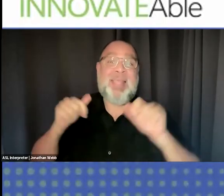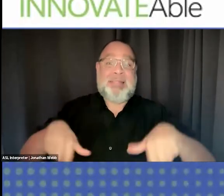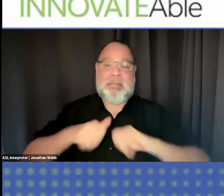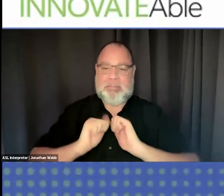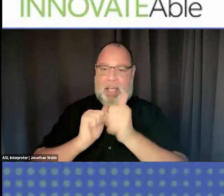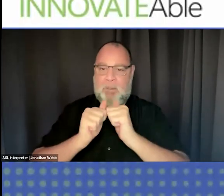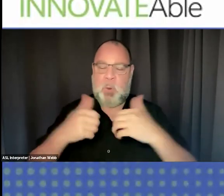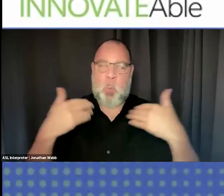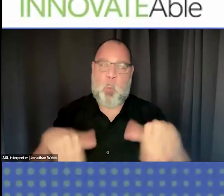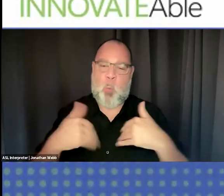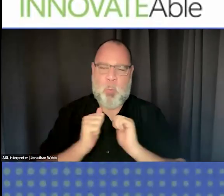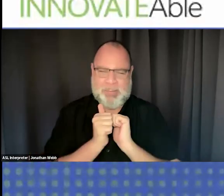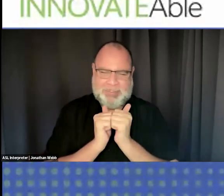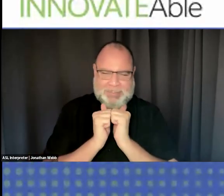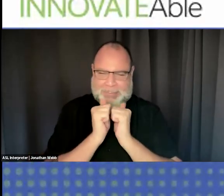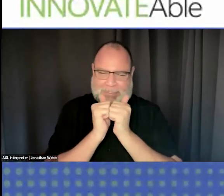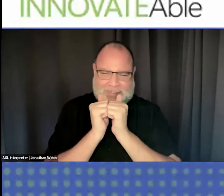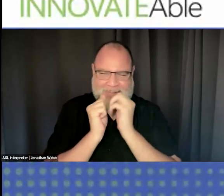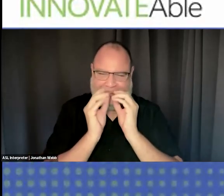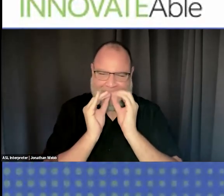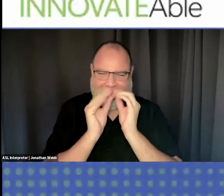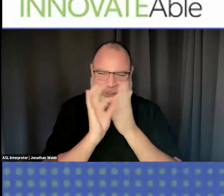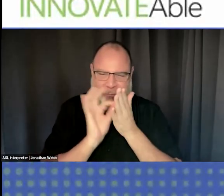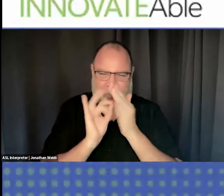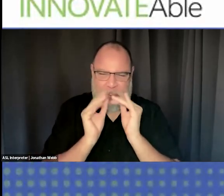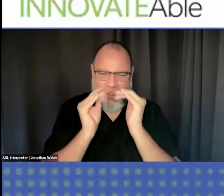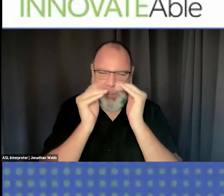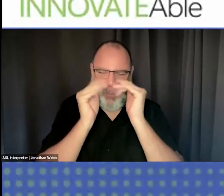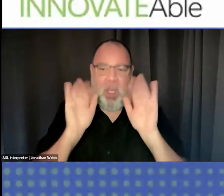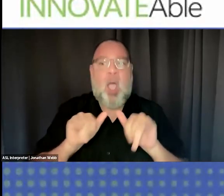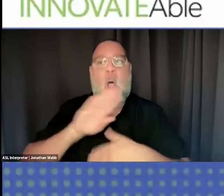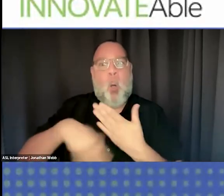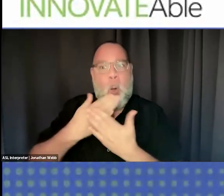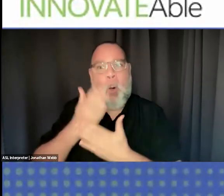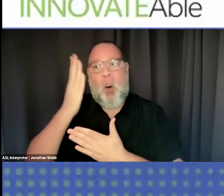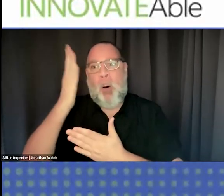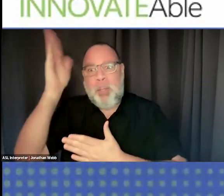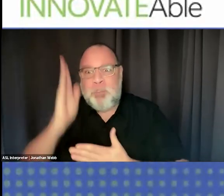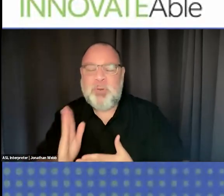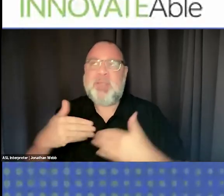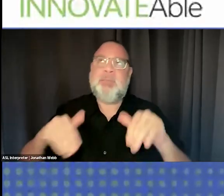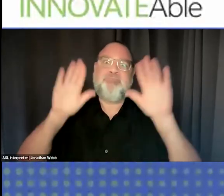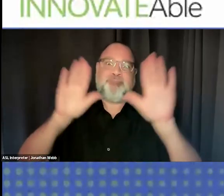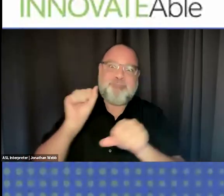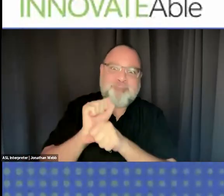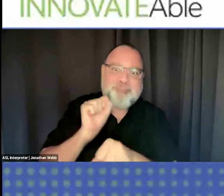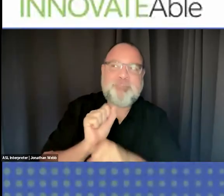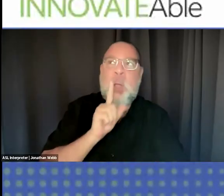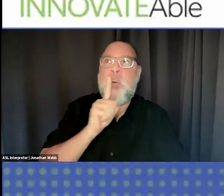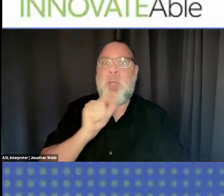was very, very close. All of the presenters did a fabulous job. Our presenters pulled on our heartstrings, and